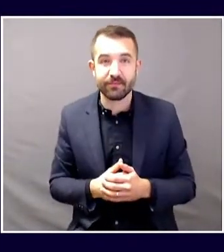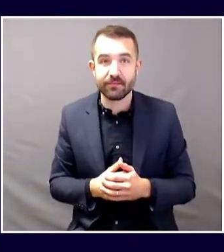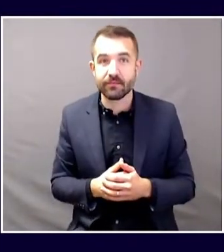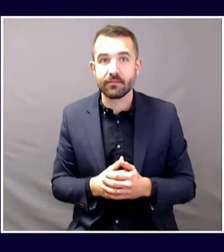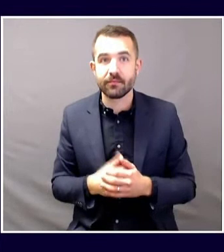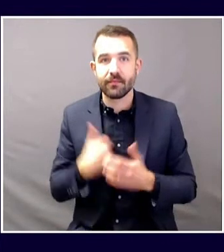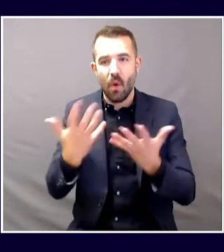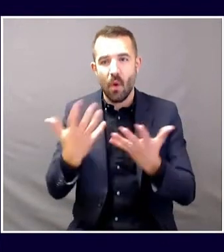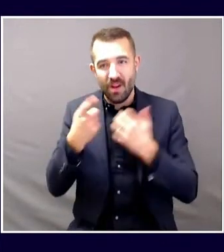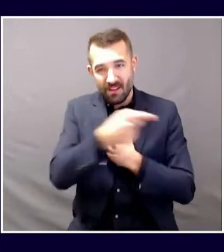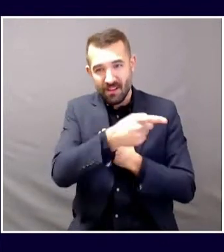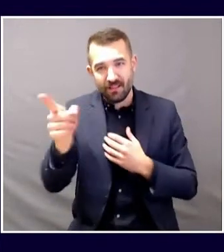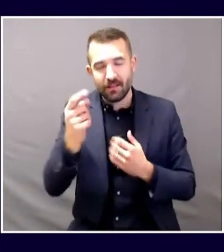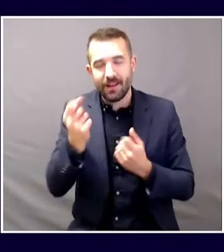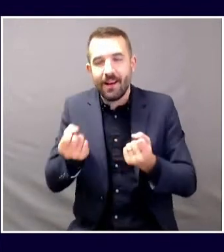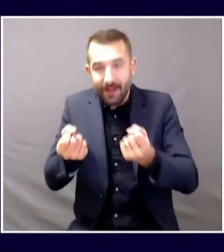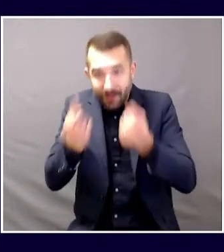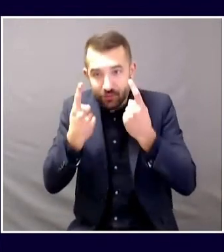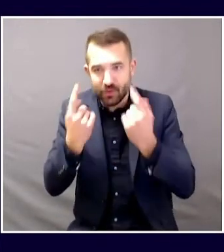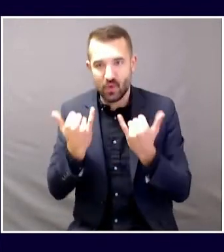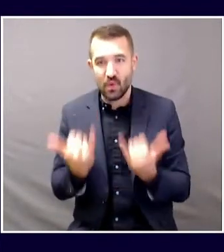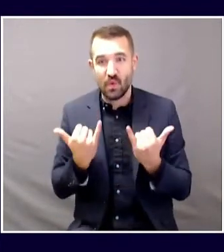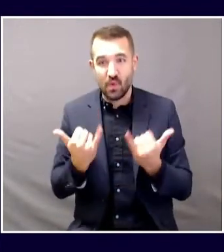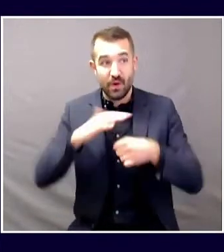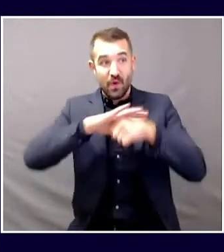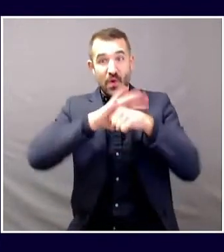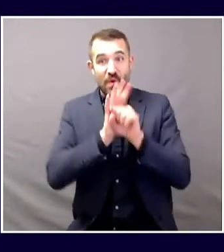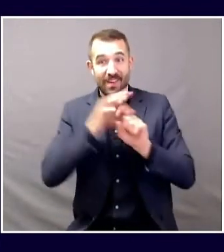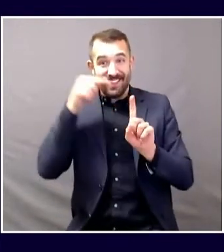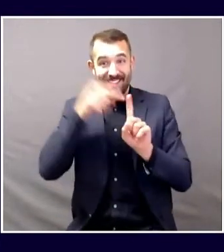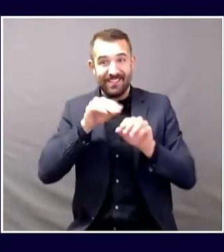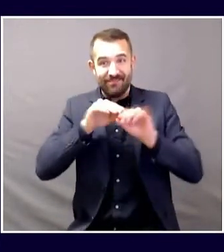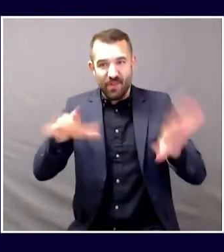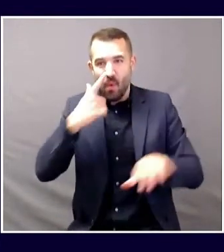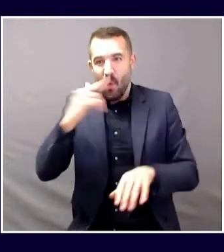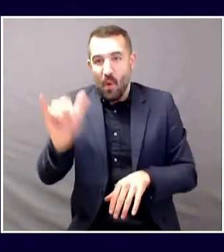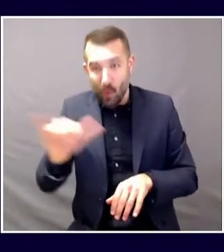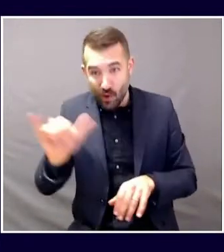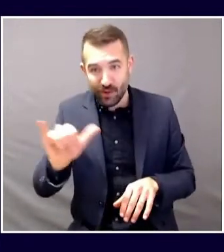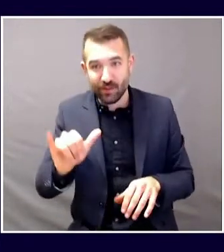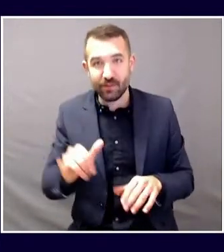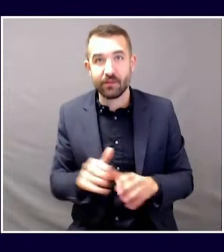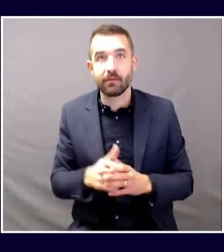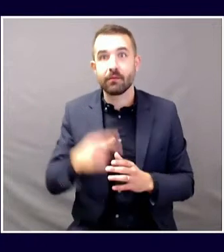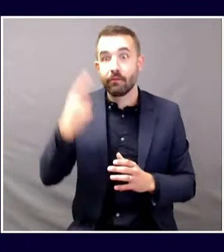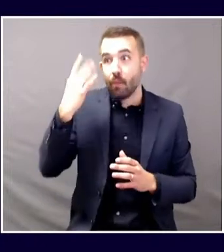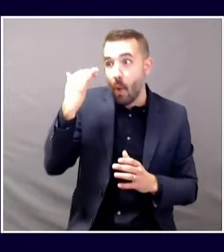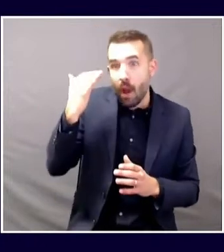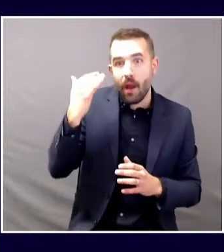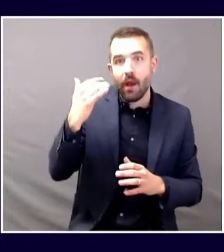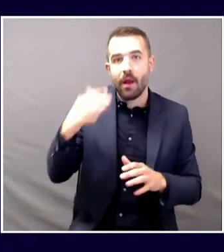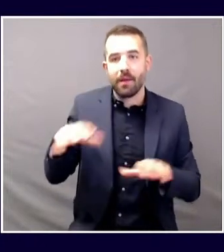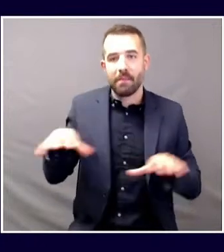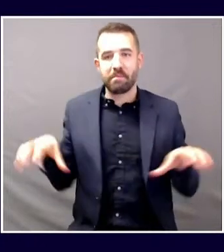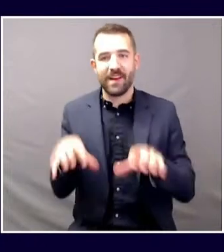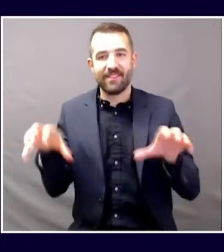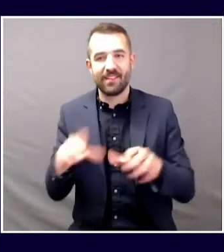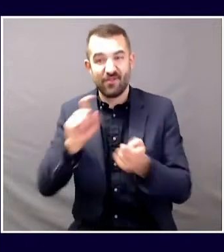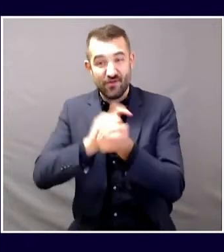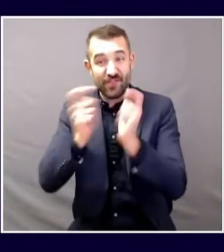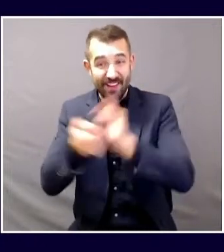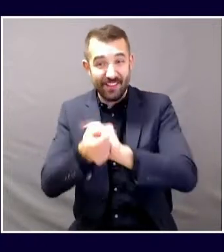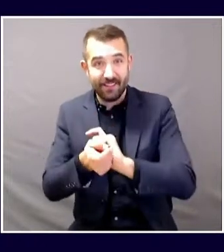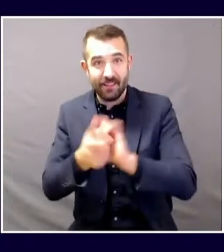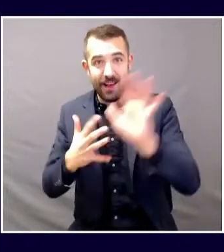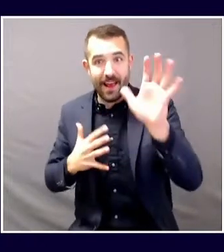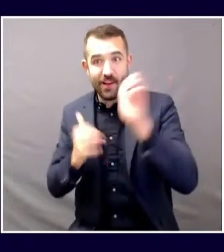that we can all update our behaviors. Let's talk for a moment about ways in which today's pandemic